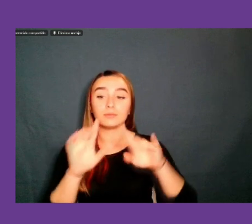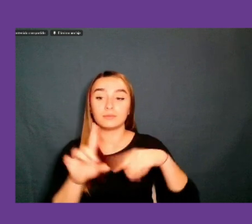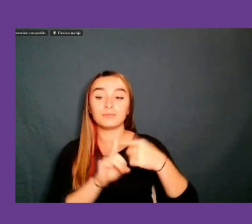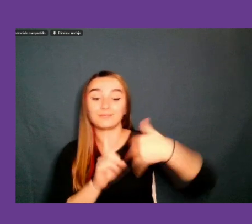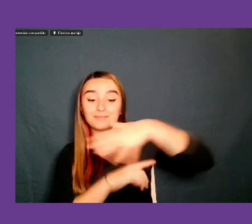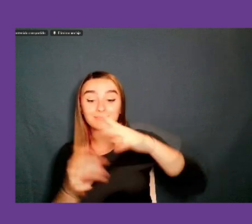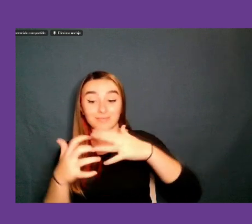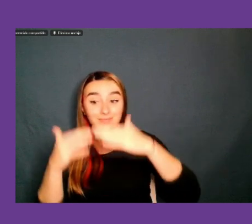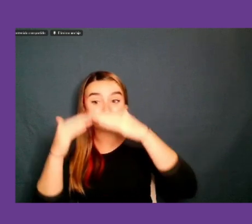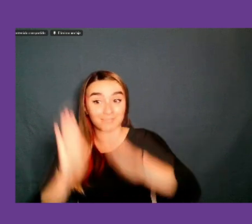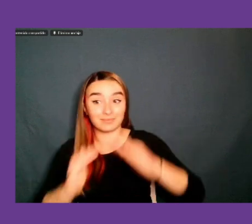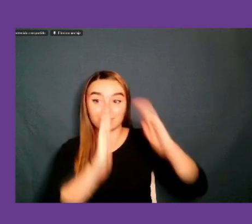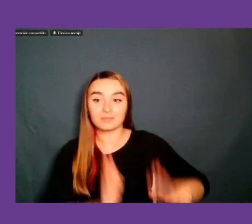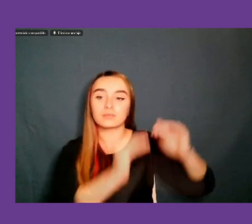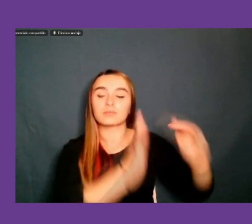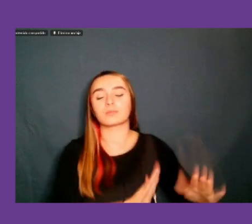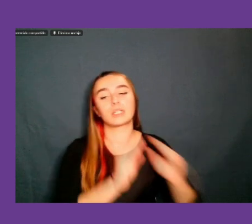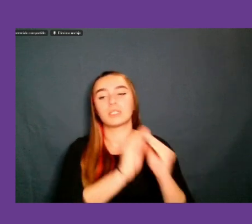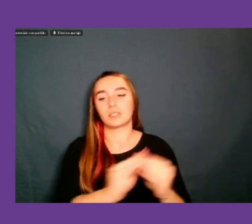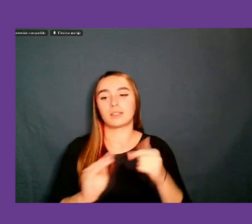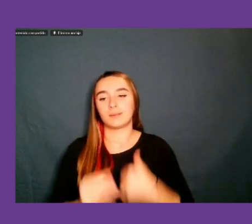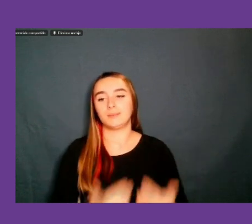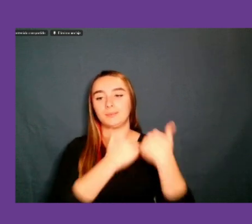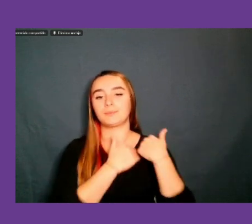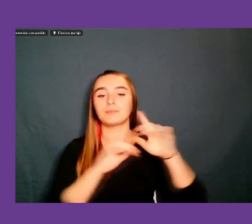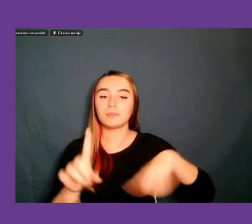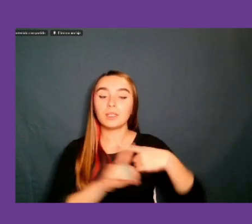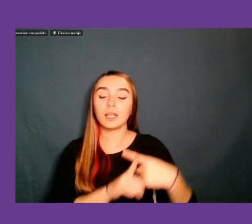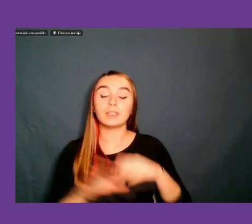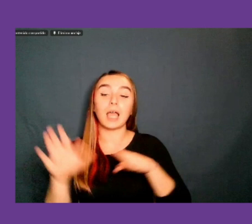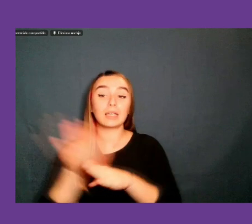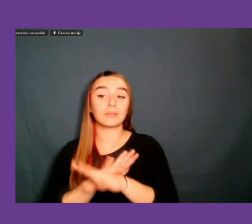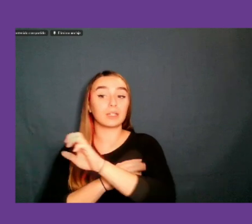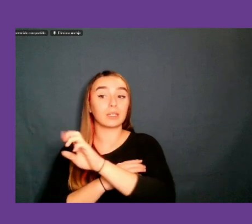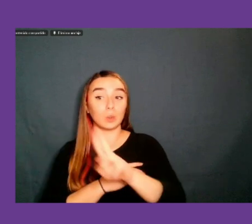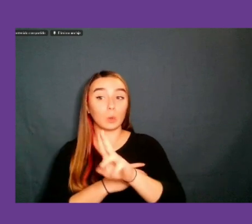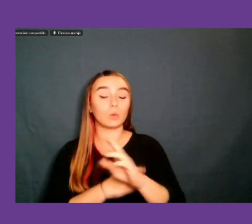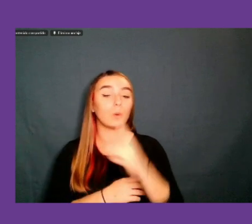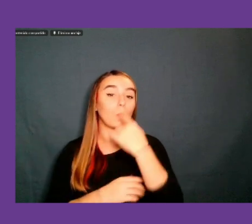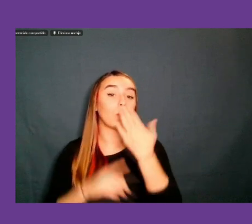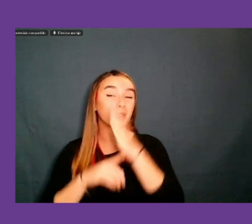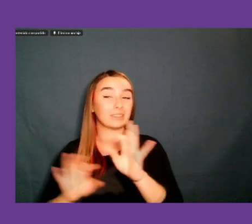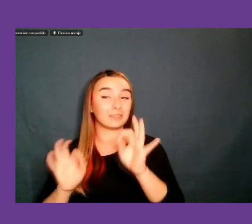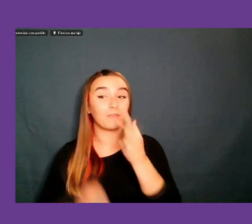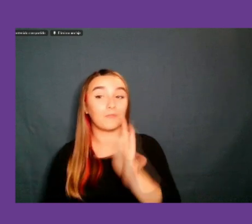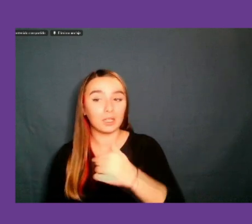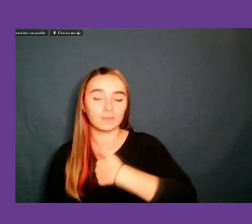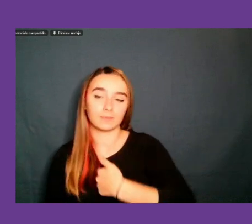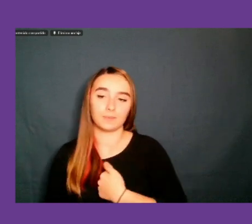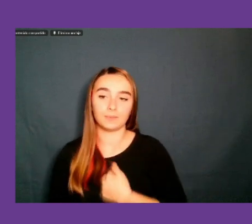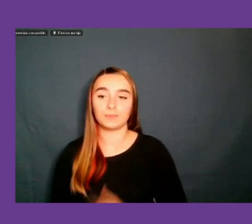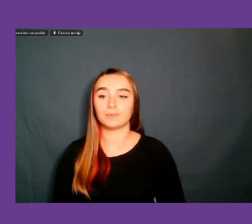and AccessibleEU representative for France. What is the purpose of Design for All,